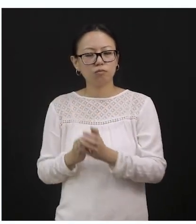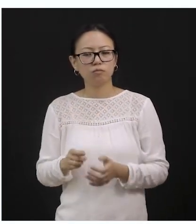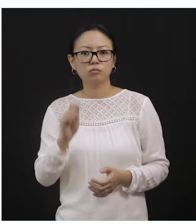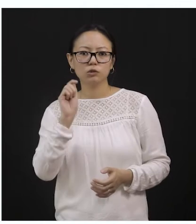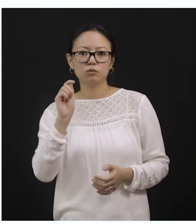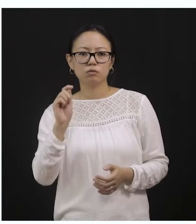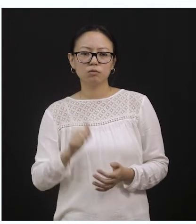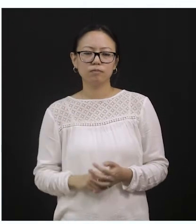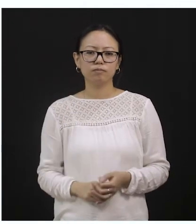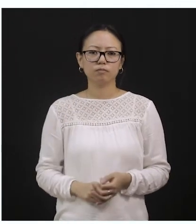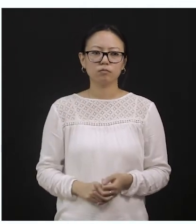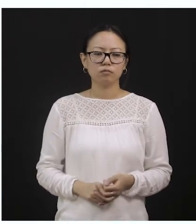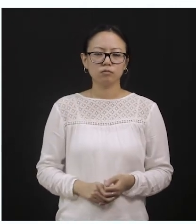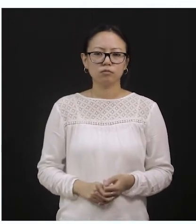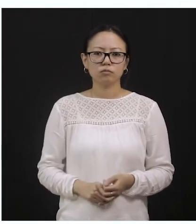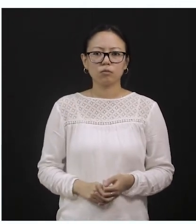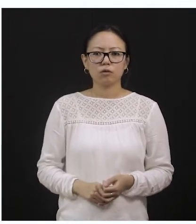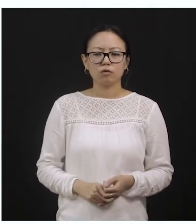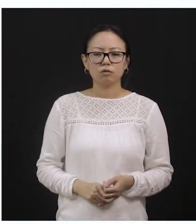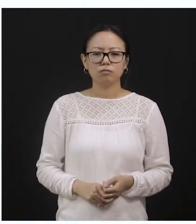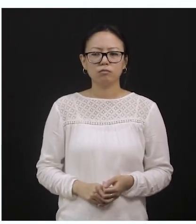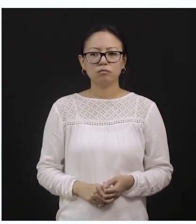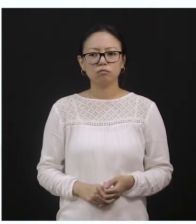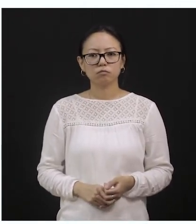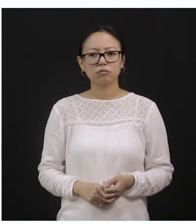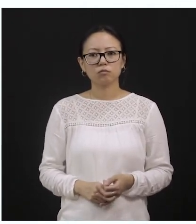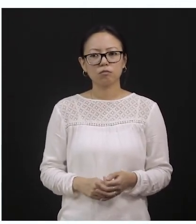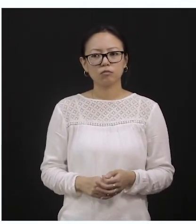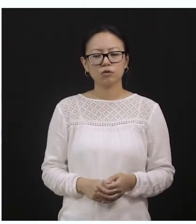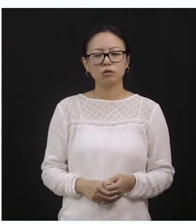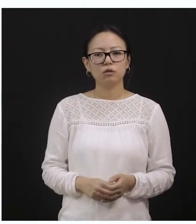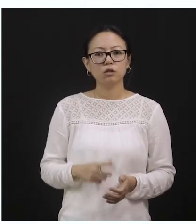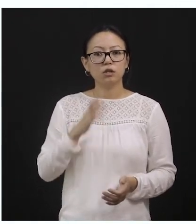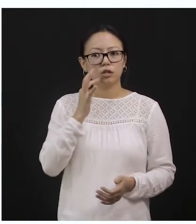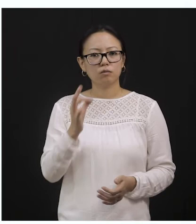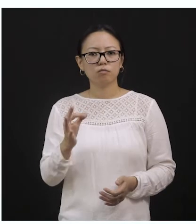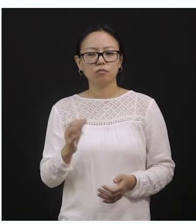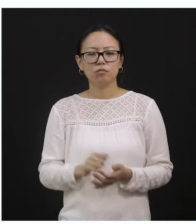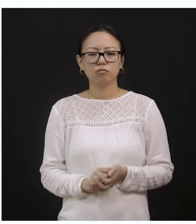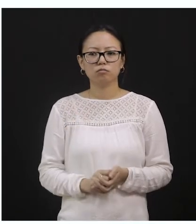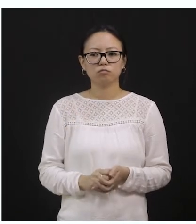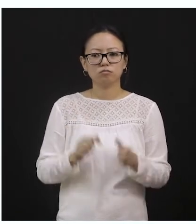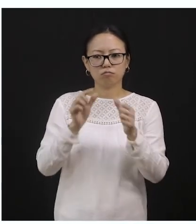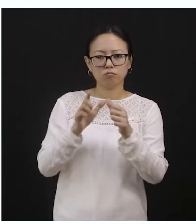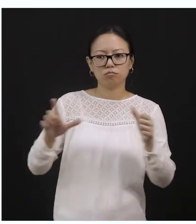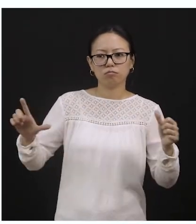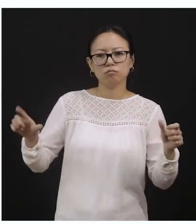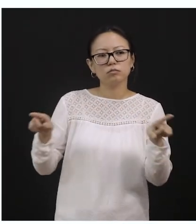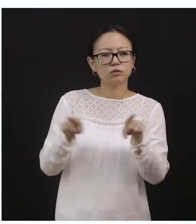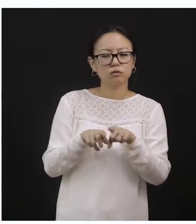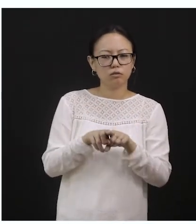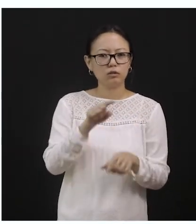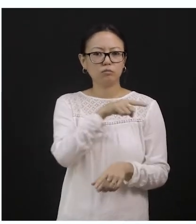for humans. Yes or no? We should also work in unity, because when we work in unity, the faster the